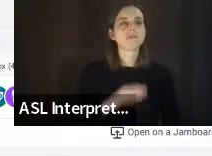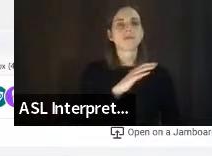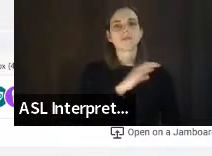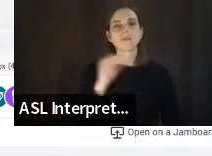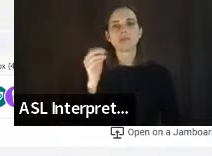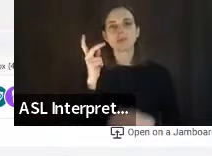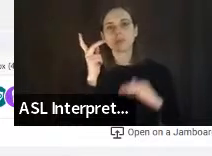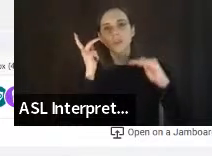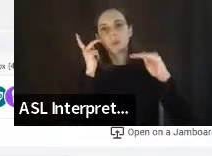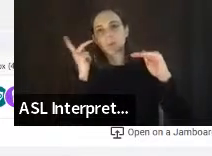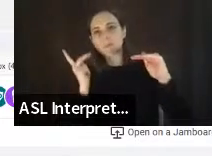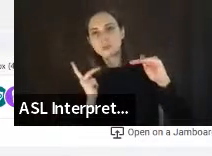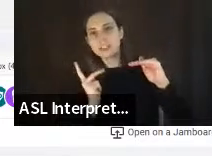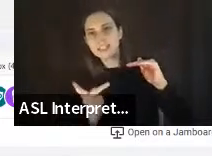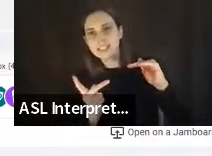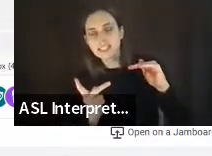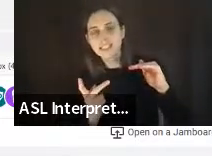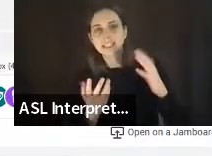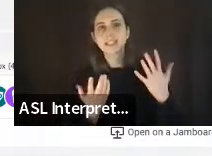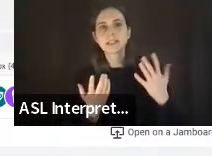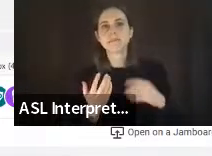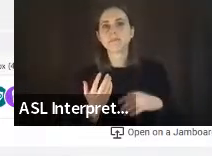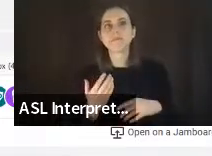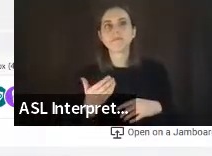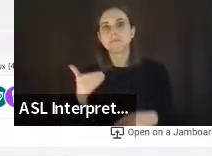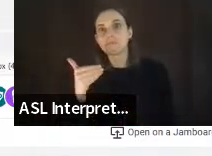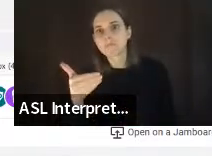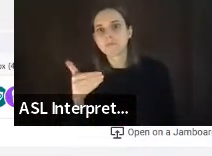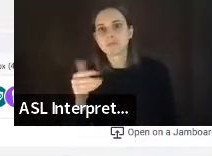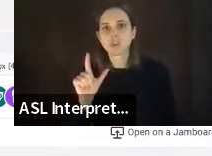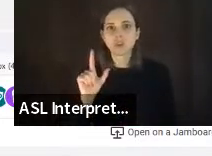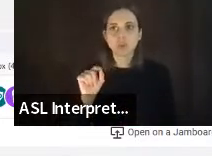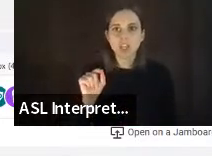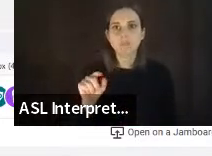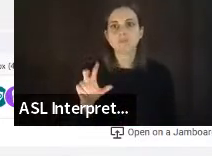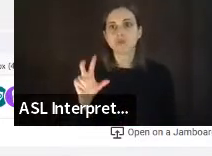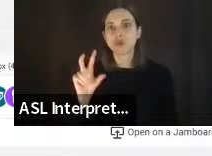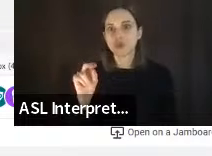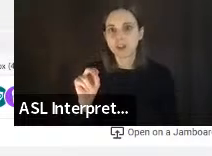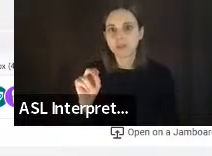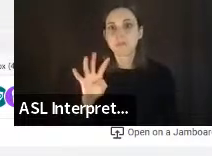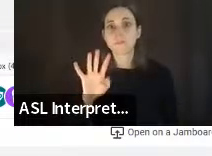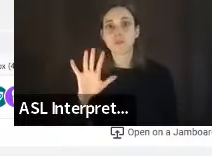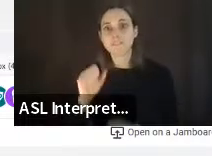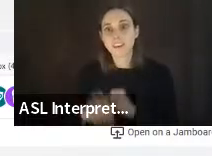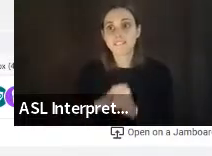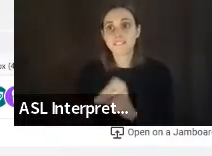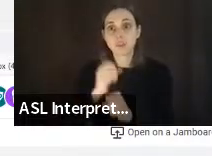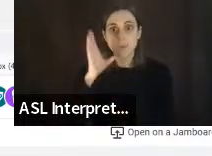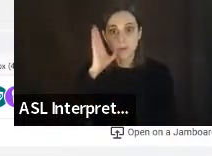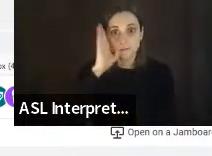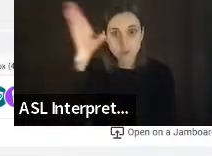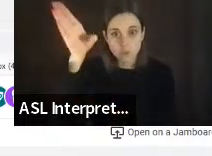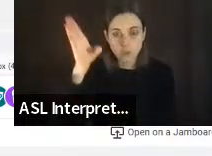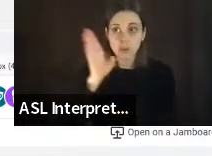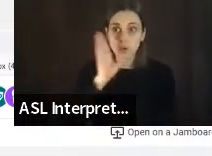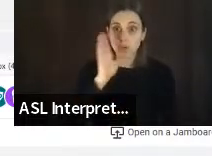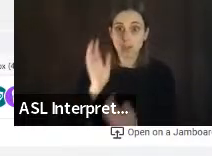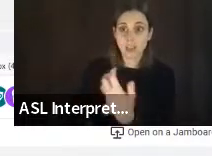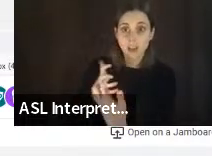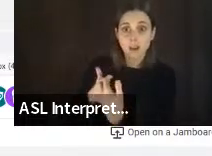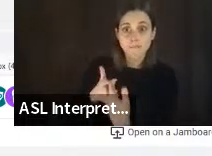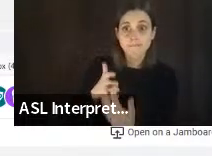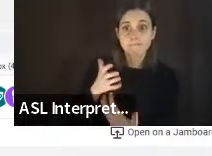what is going to be a desire in 25, 30, 40 years down the road, so that what is built now can accommodate